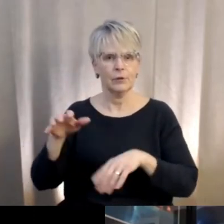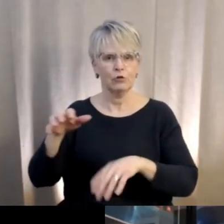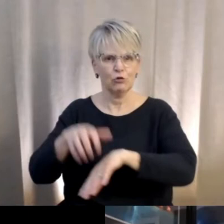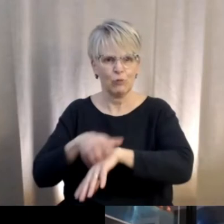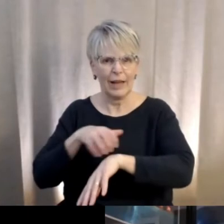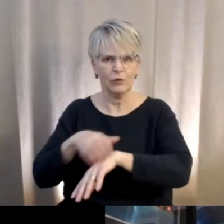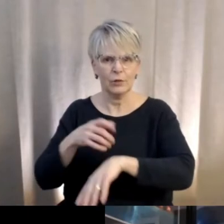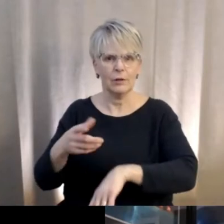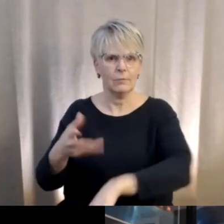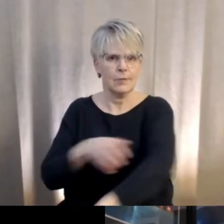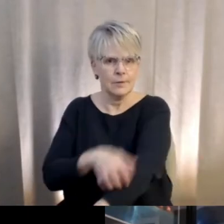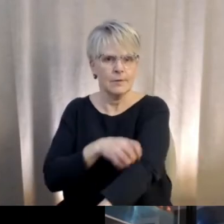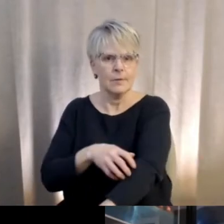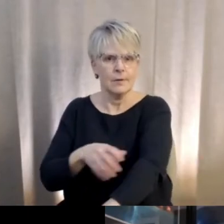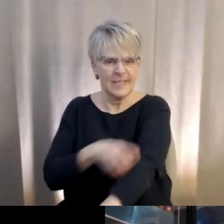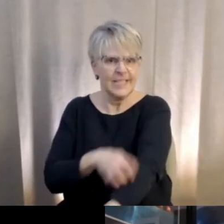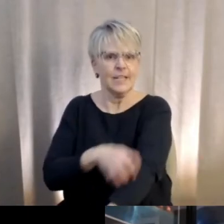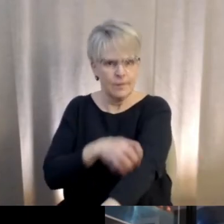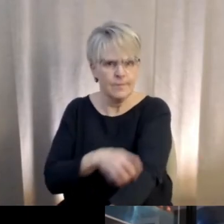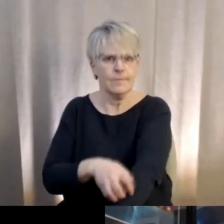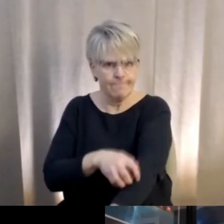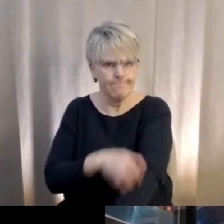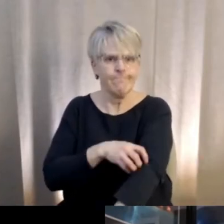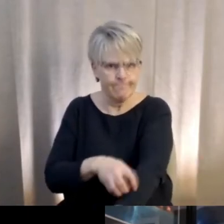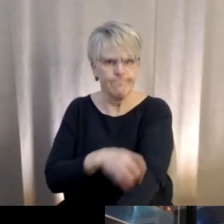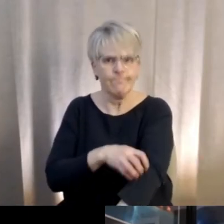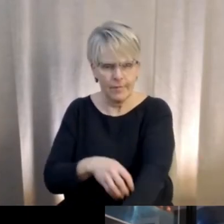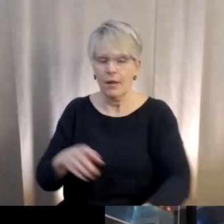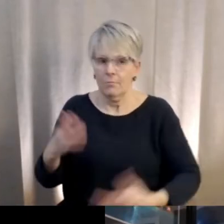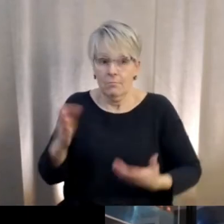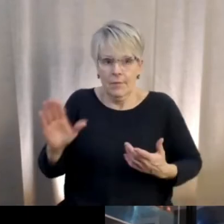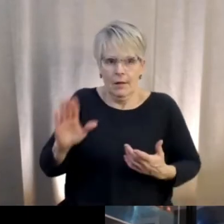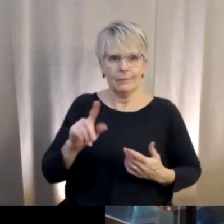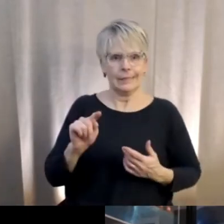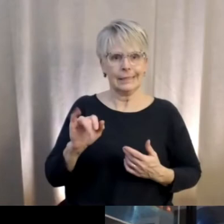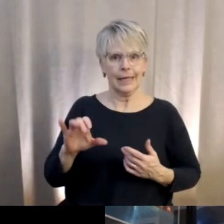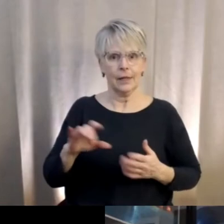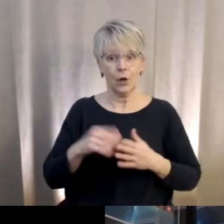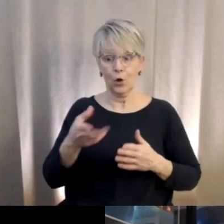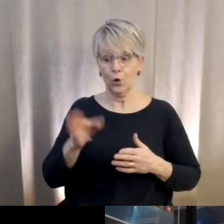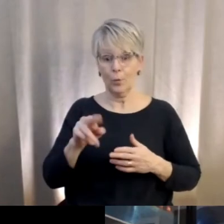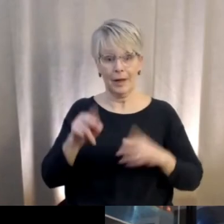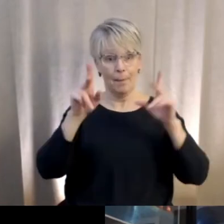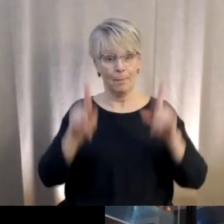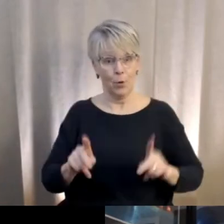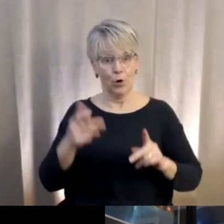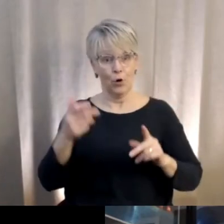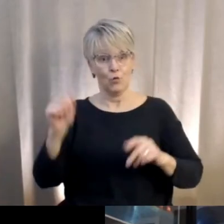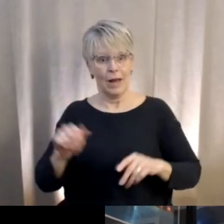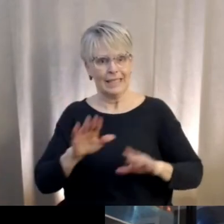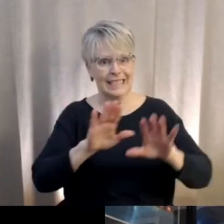where it's like scratching a piece of skin, and it, for whatever reason, any human that tries to disrupt or interrupt